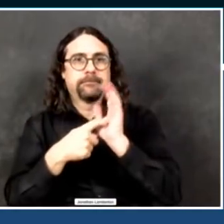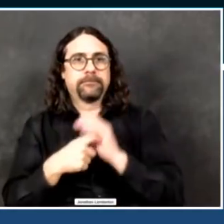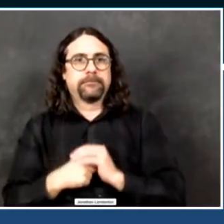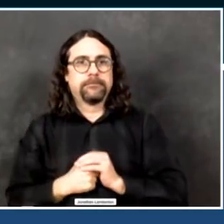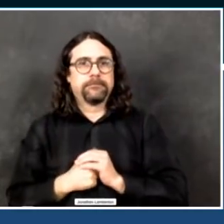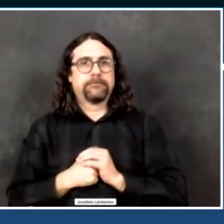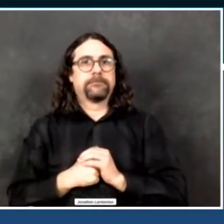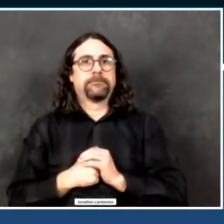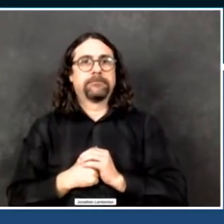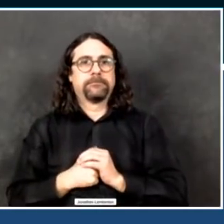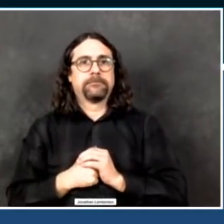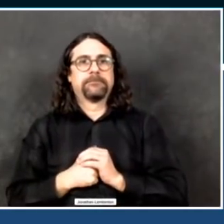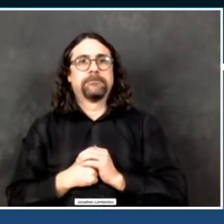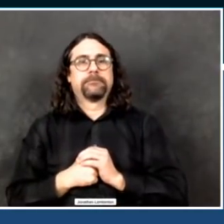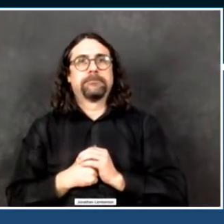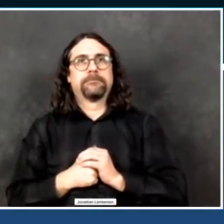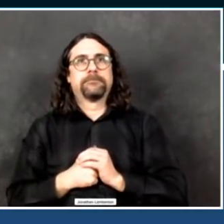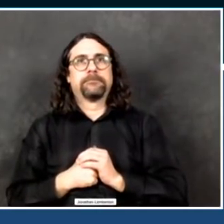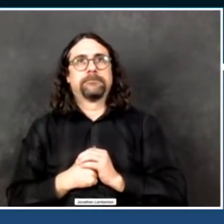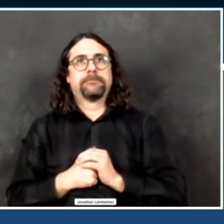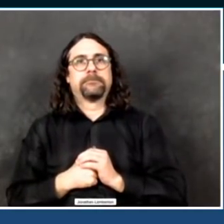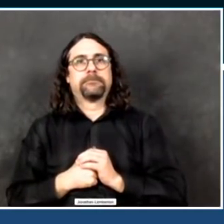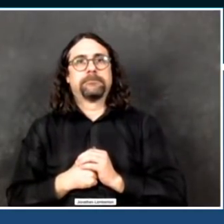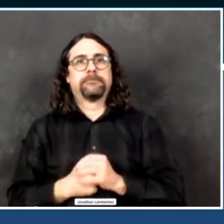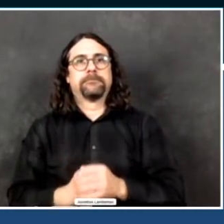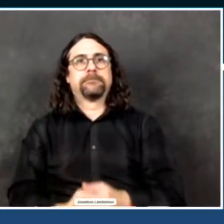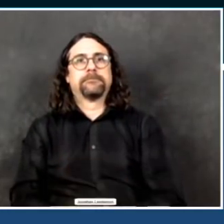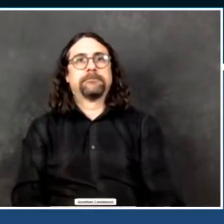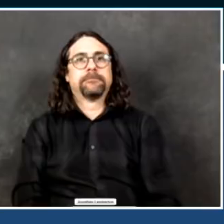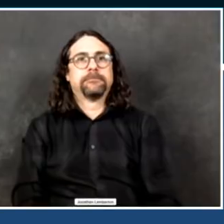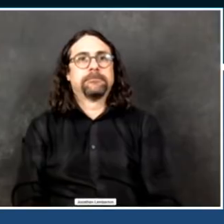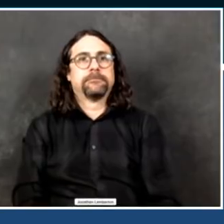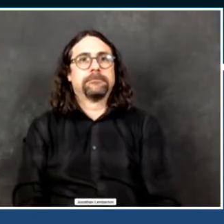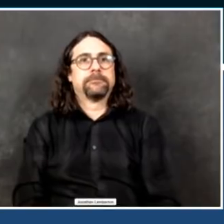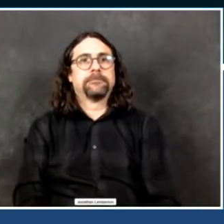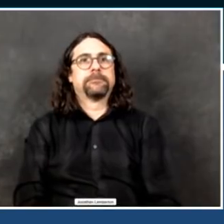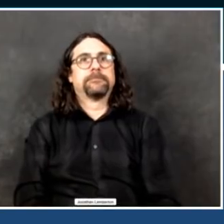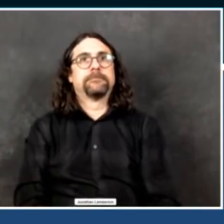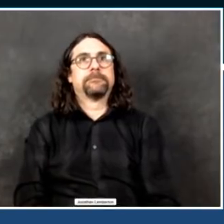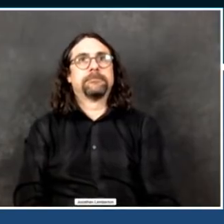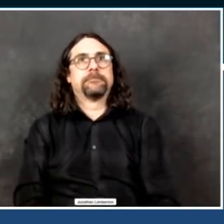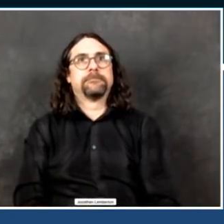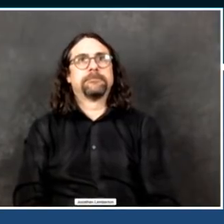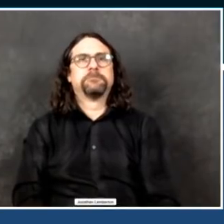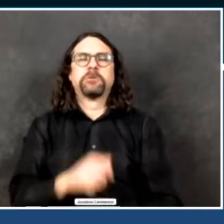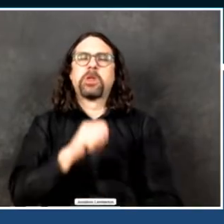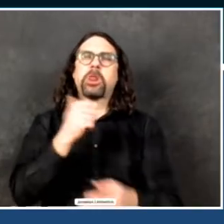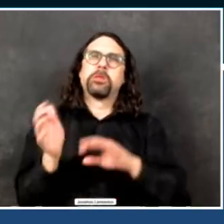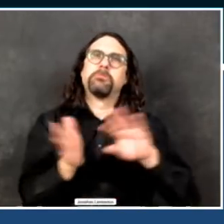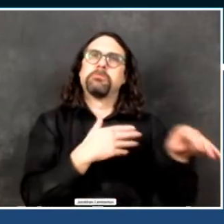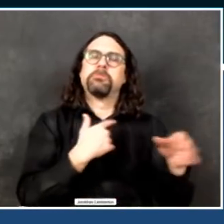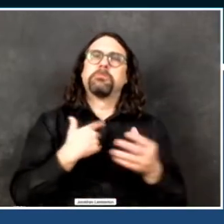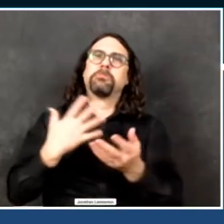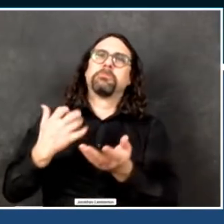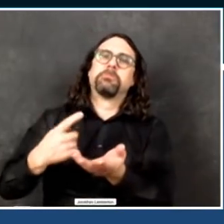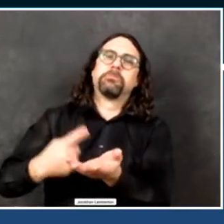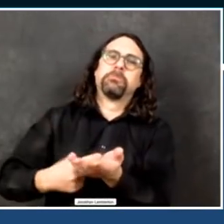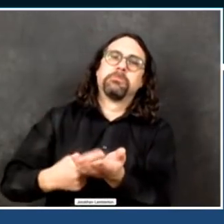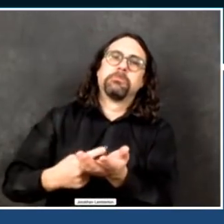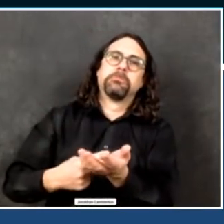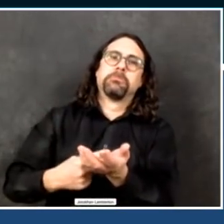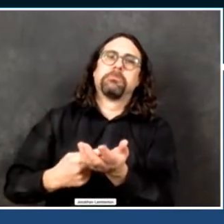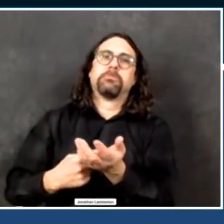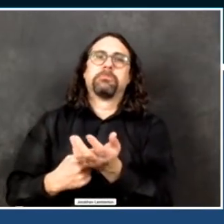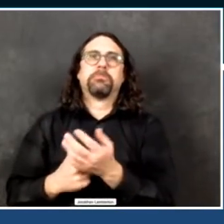On another topic, I've said that unfortunately, that painfully, we're not just fighting COVID-19 as a disease and in terms